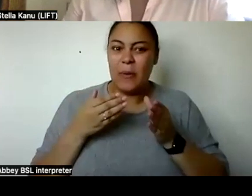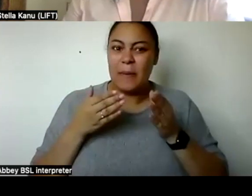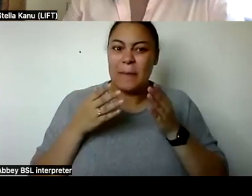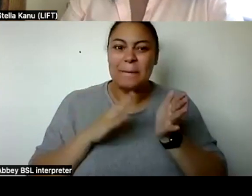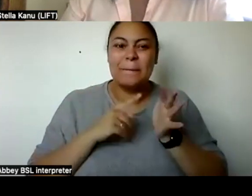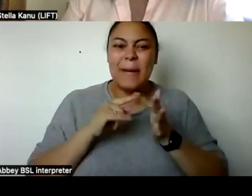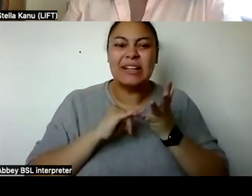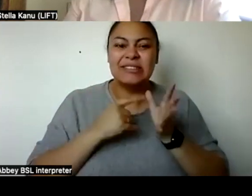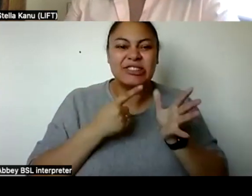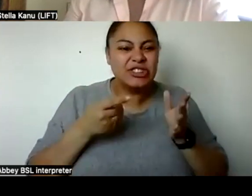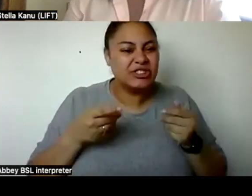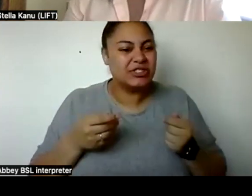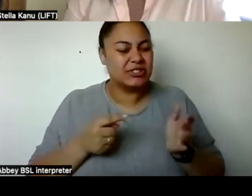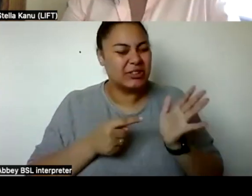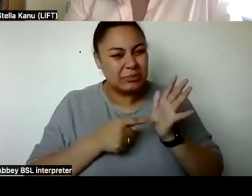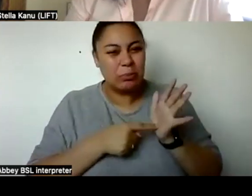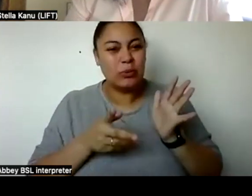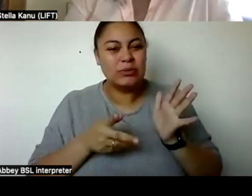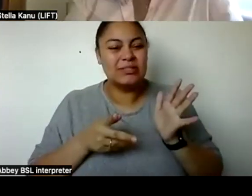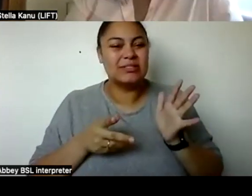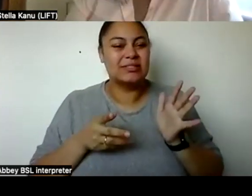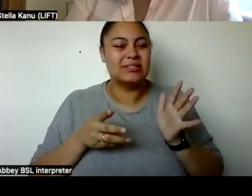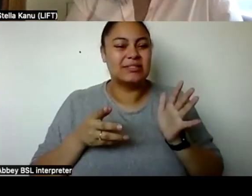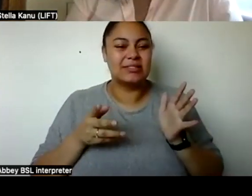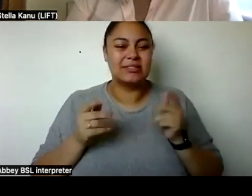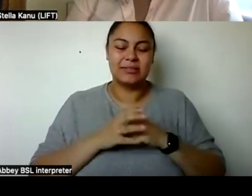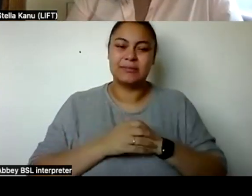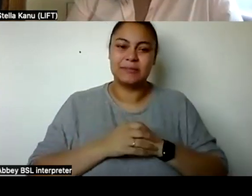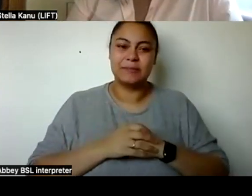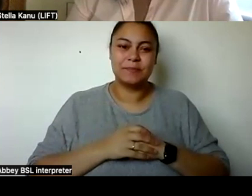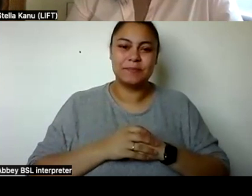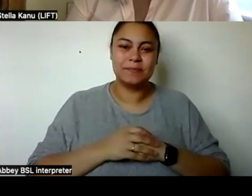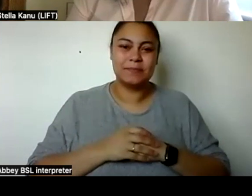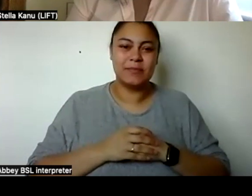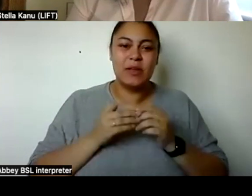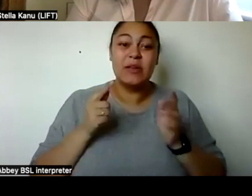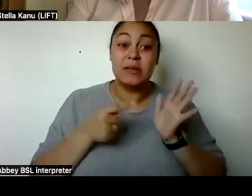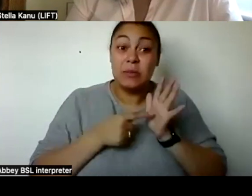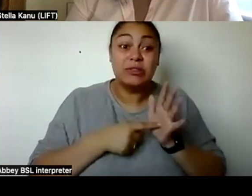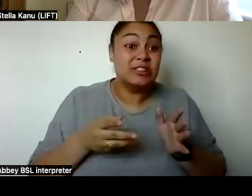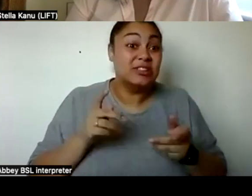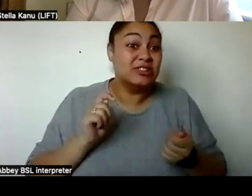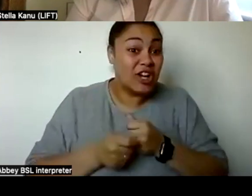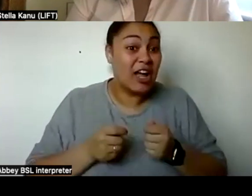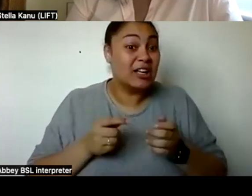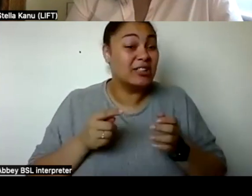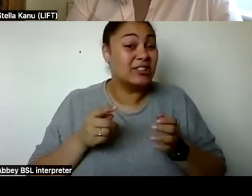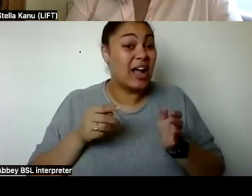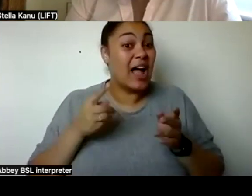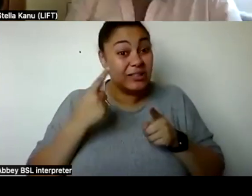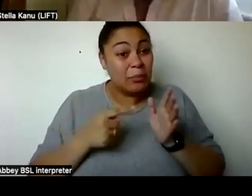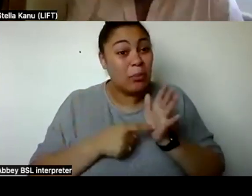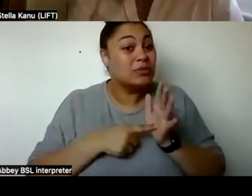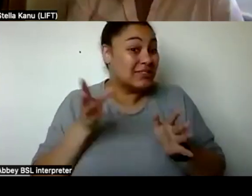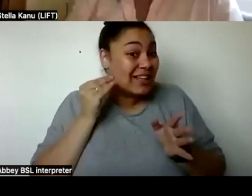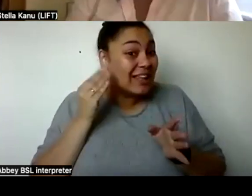is a practice. There will always be a need to change. There's always a need to listen, and it's a journey. And it